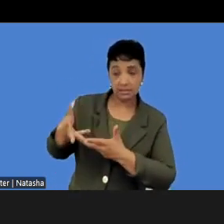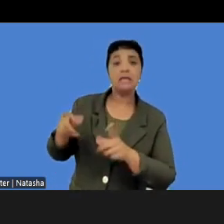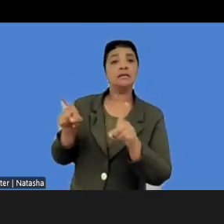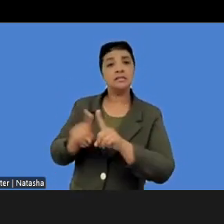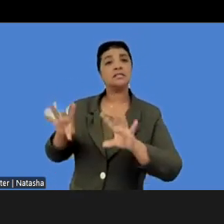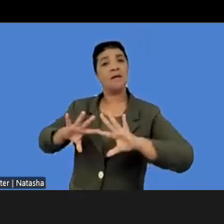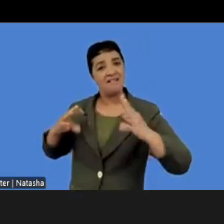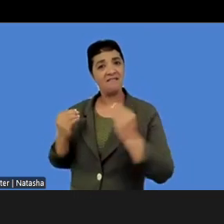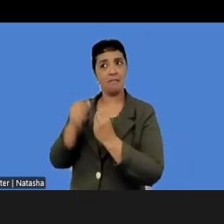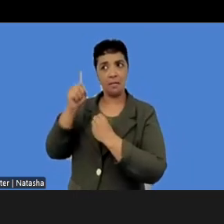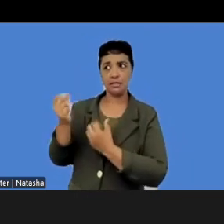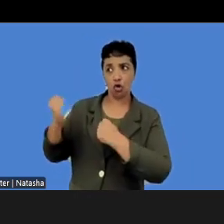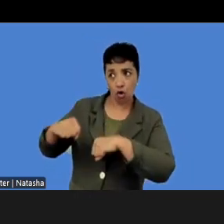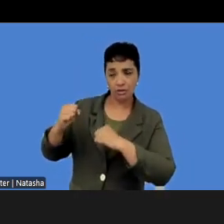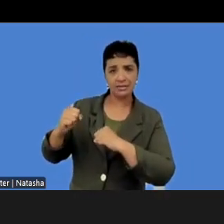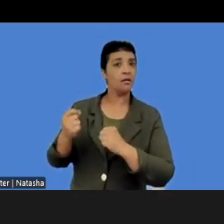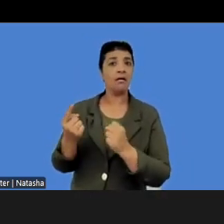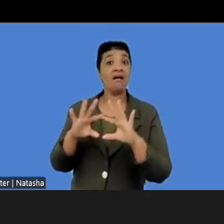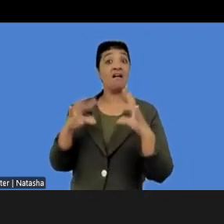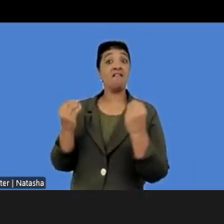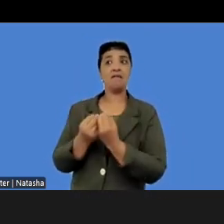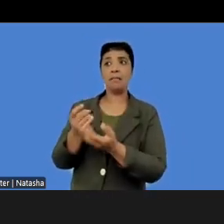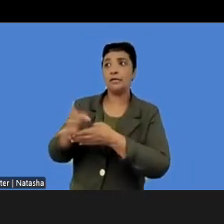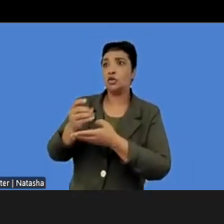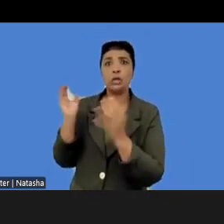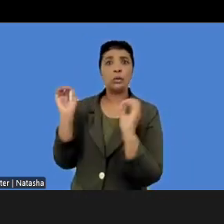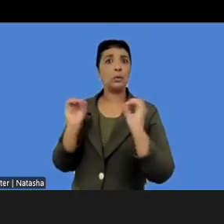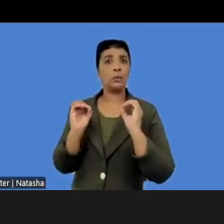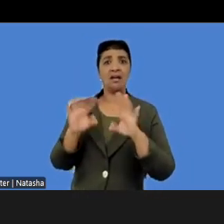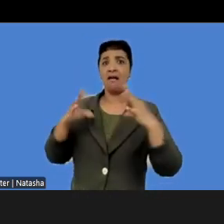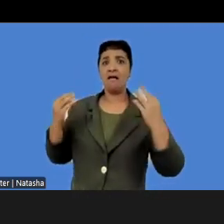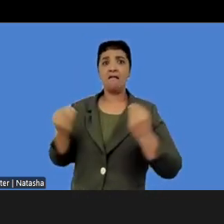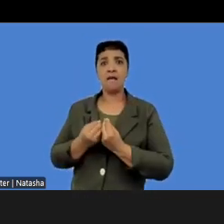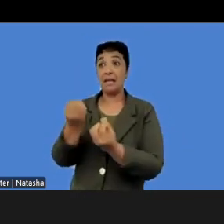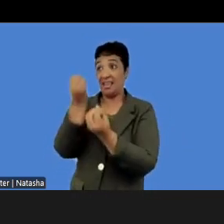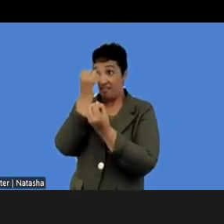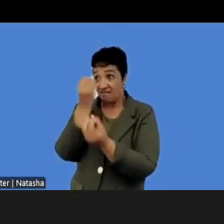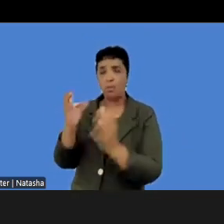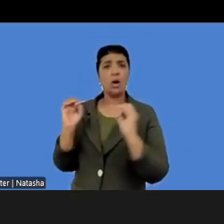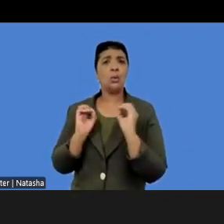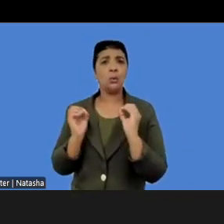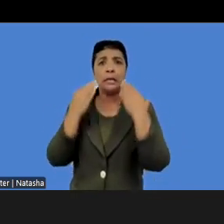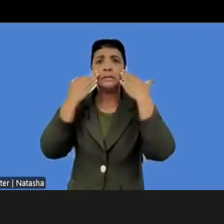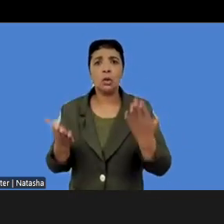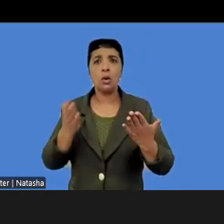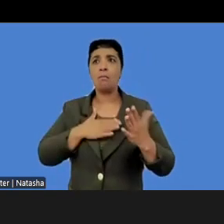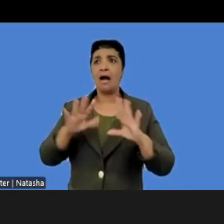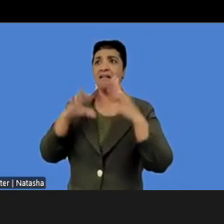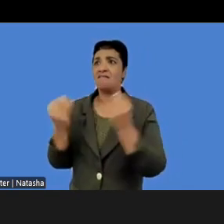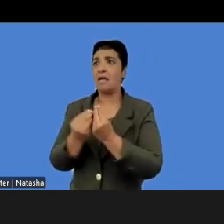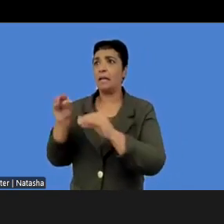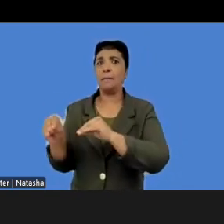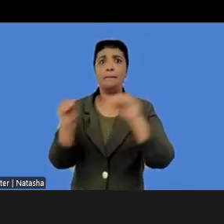health care users were obviously not consulted. They did not even know their loved ones were being moved to these